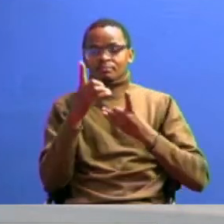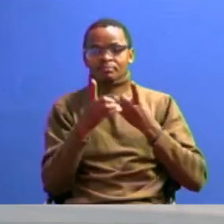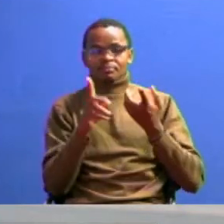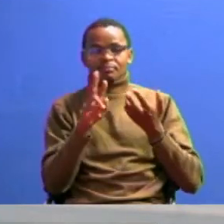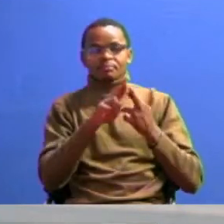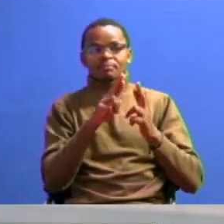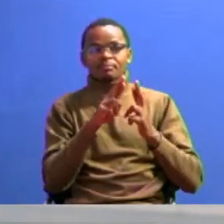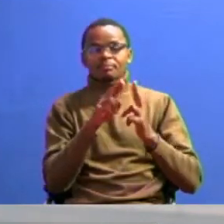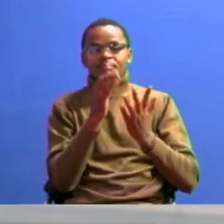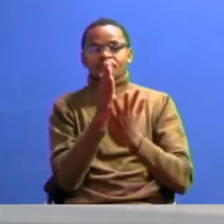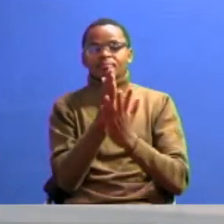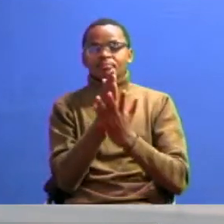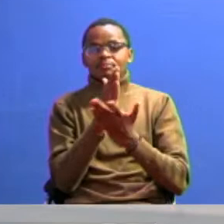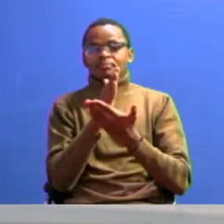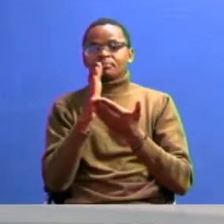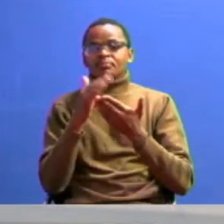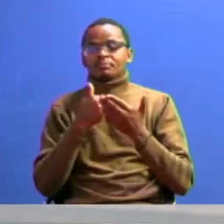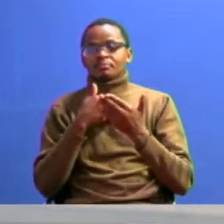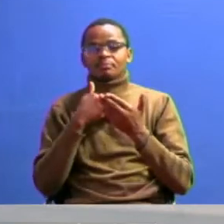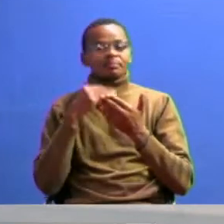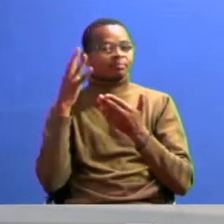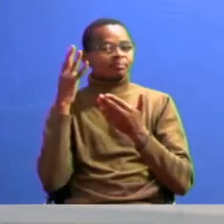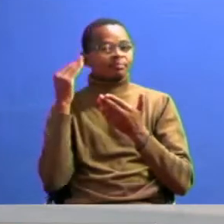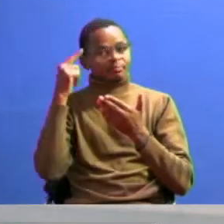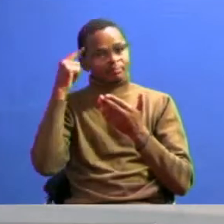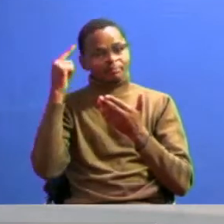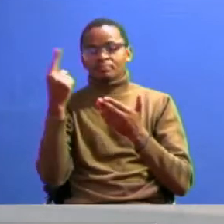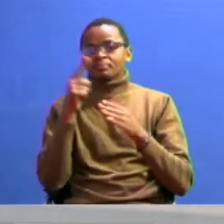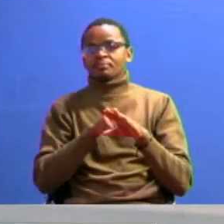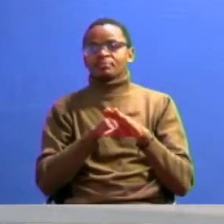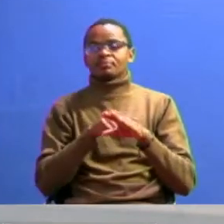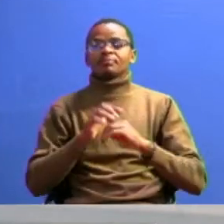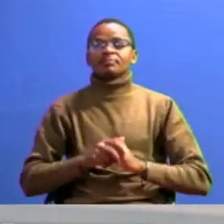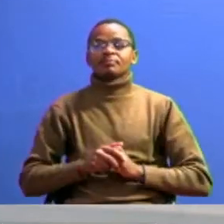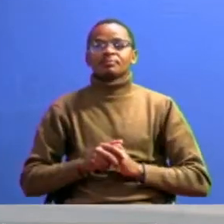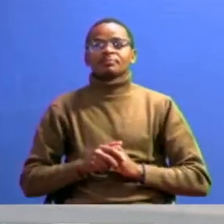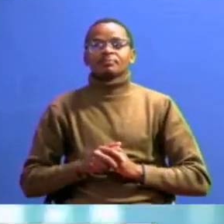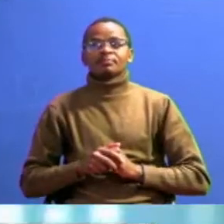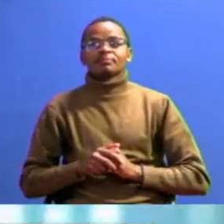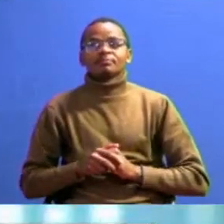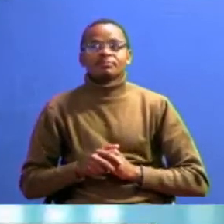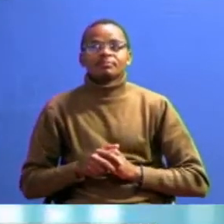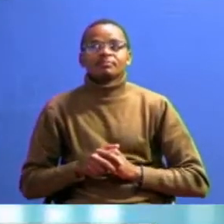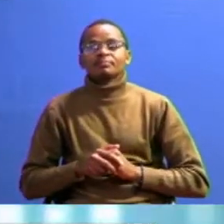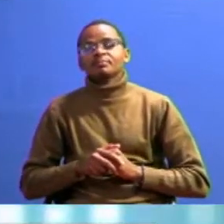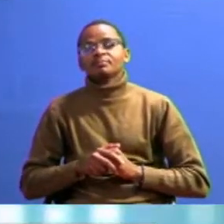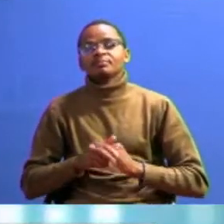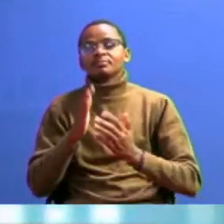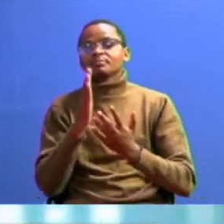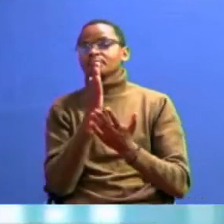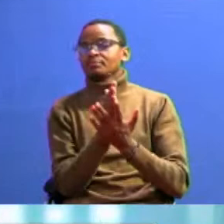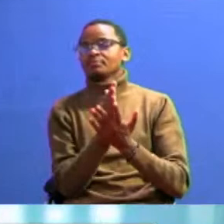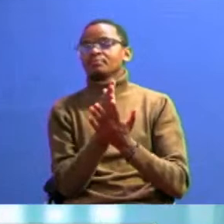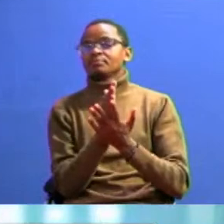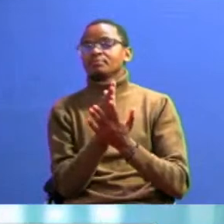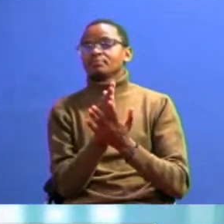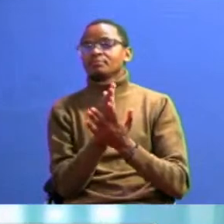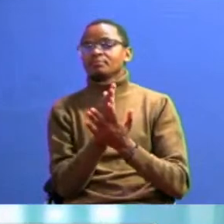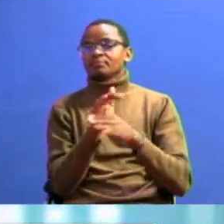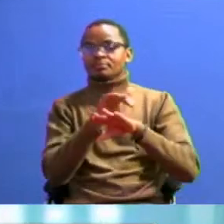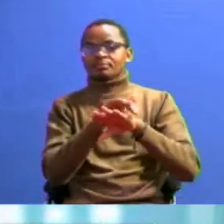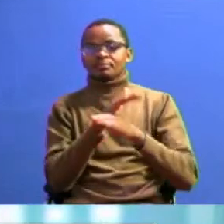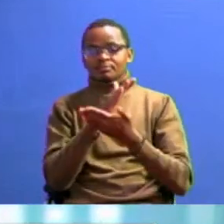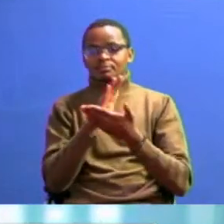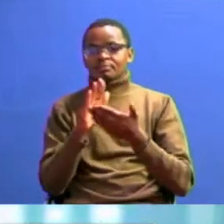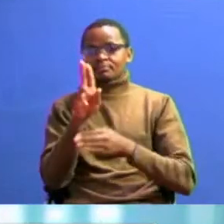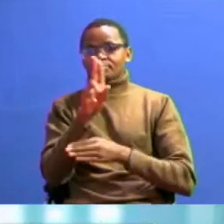correlation to someone who is hearing about it for the first time? Thank you for that question. Indeed, they say in English, sometimes